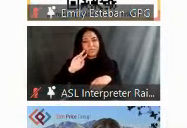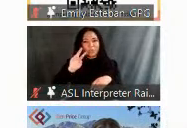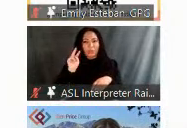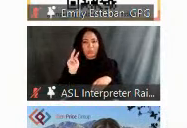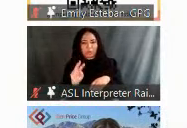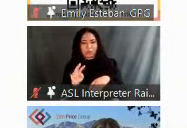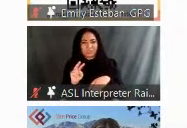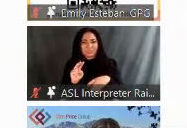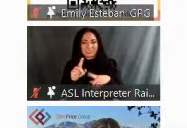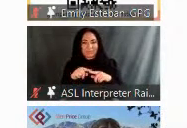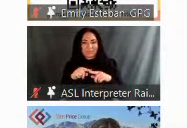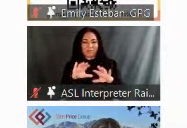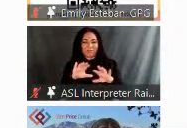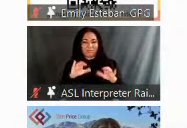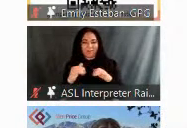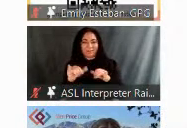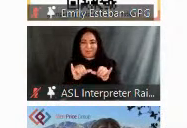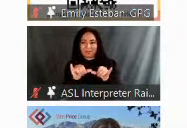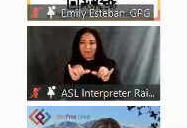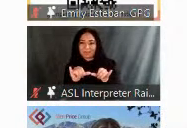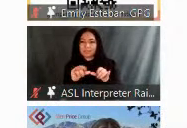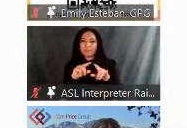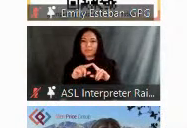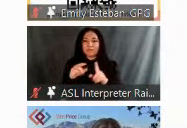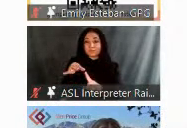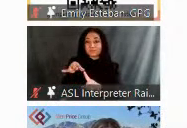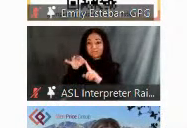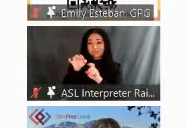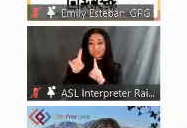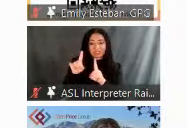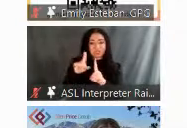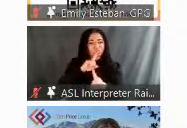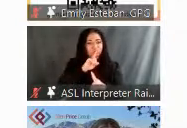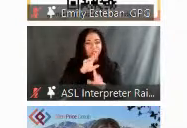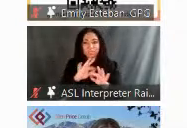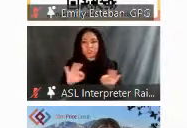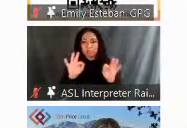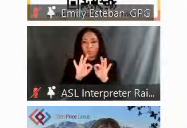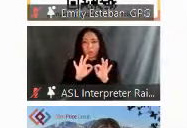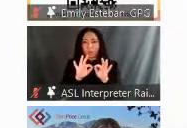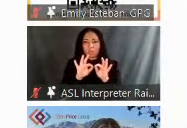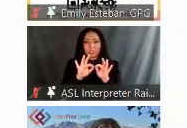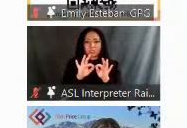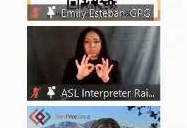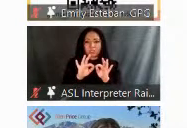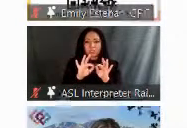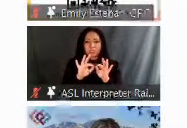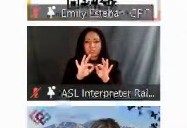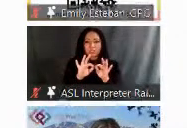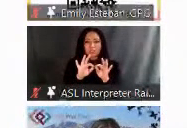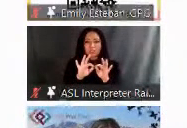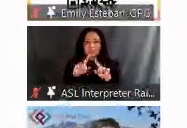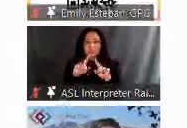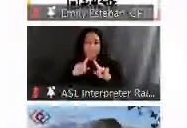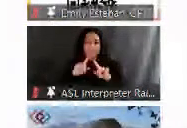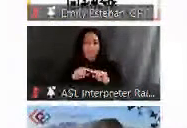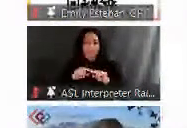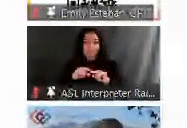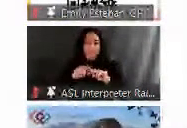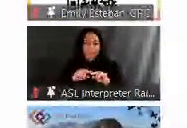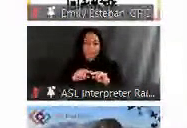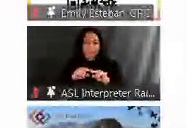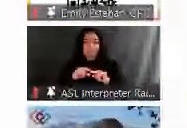class size, but for special education, it's really important to look at it in terms of a caseload and